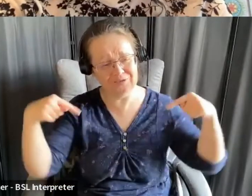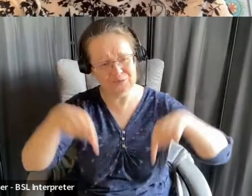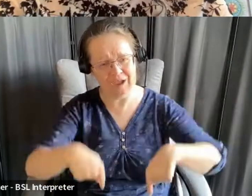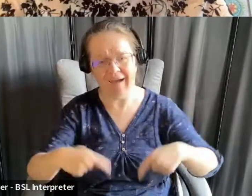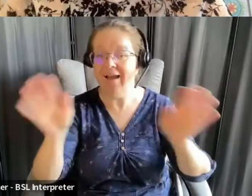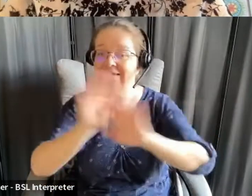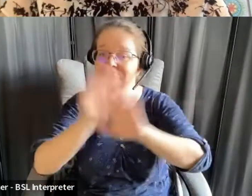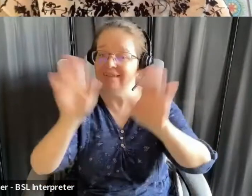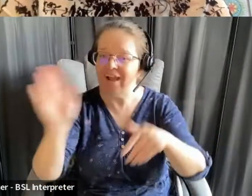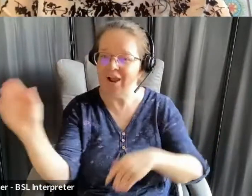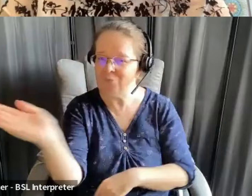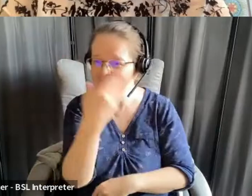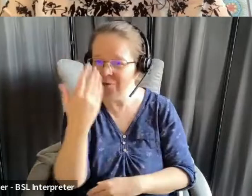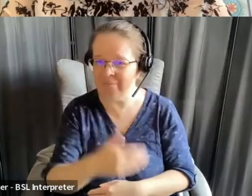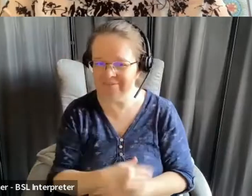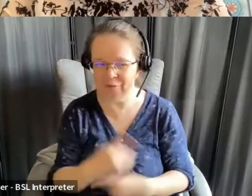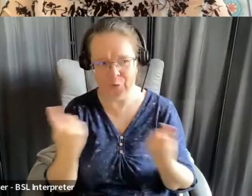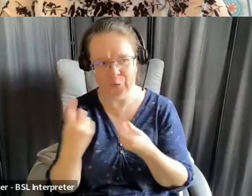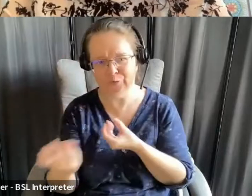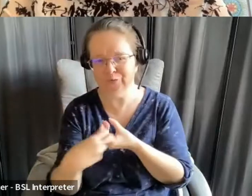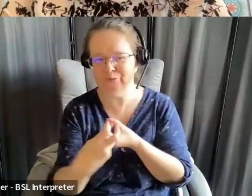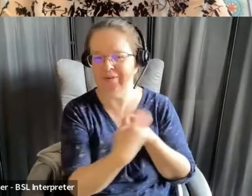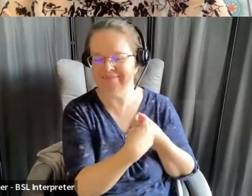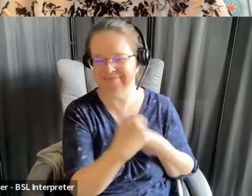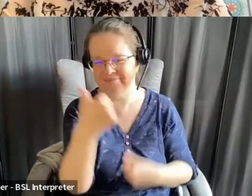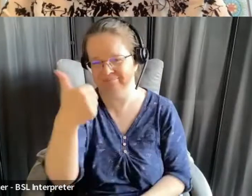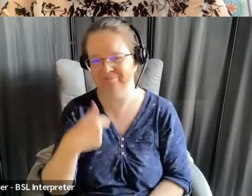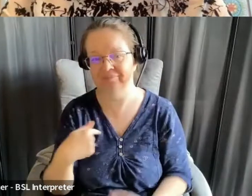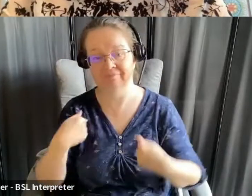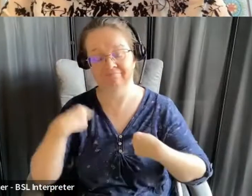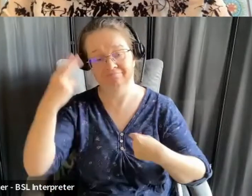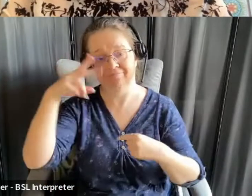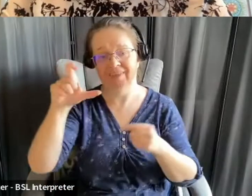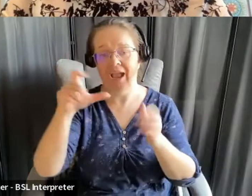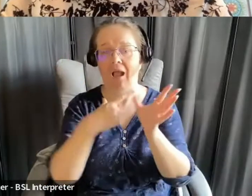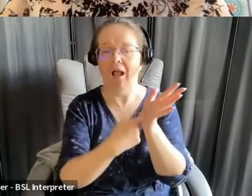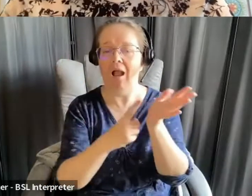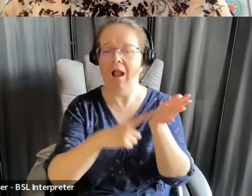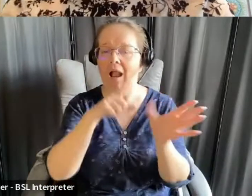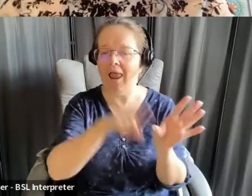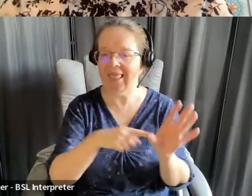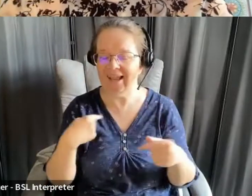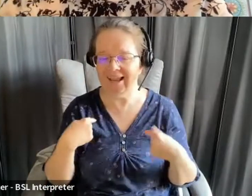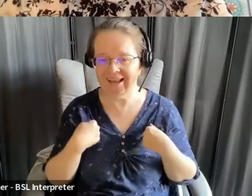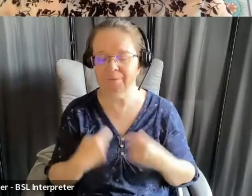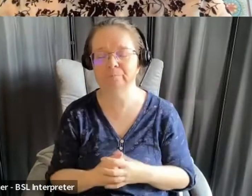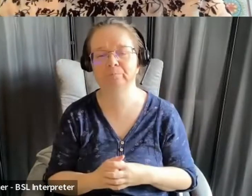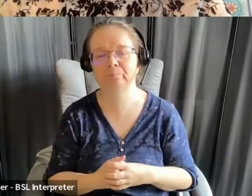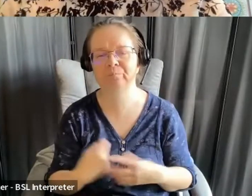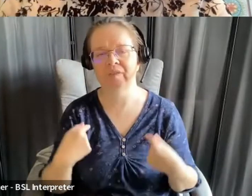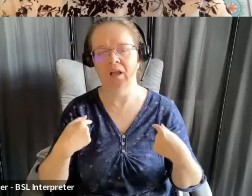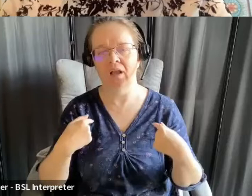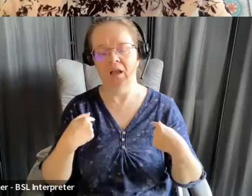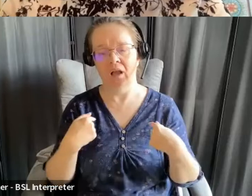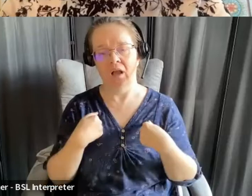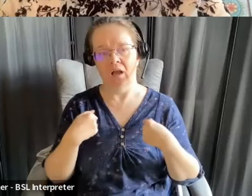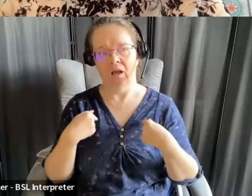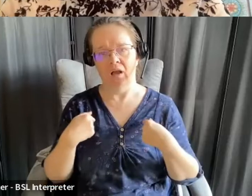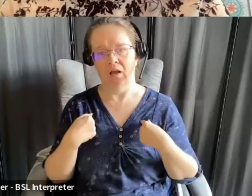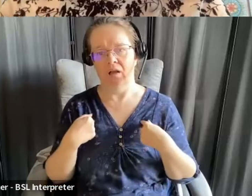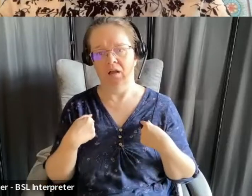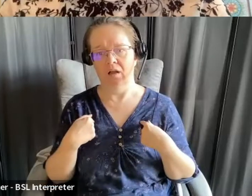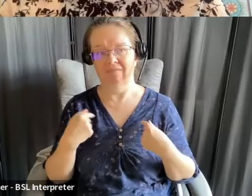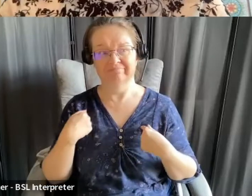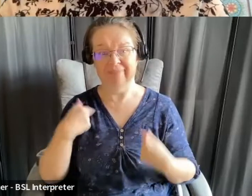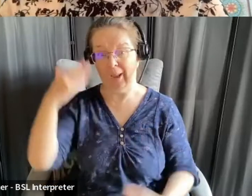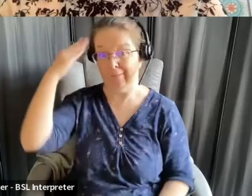everyone who's with us. So my name is Carley, and I am a